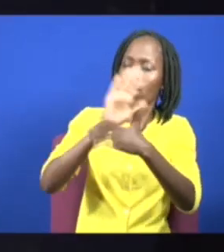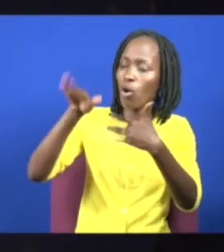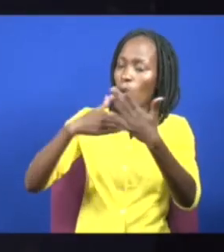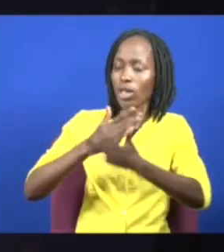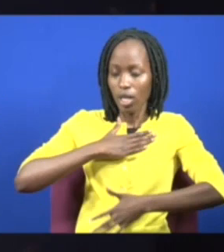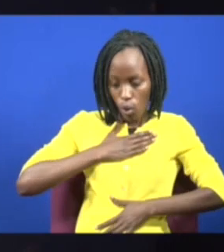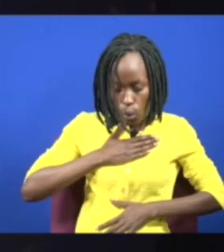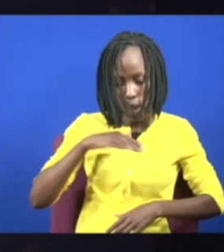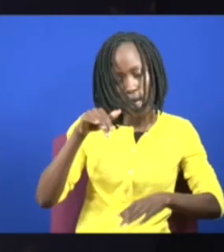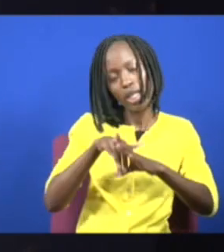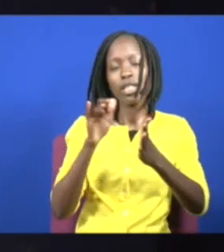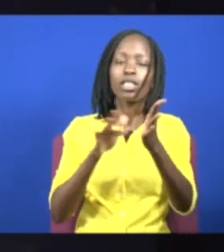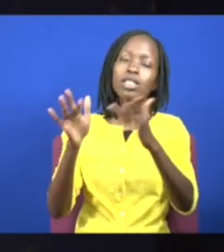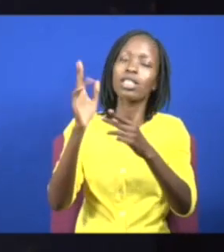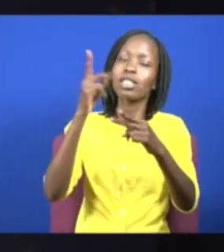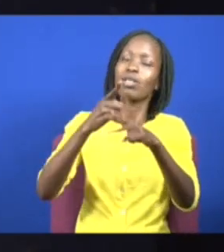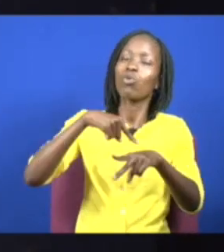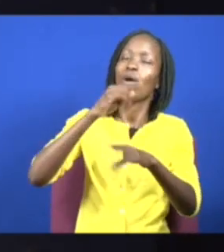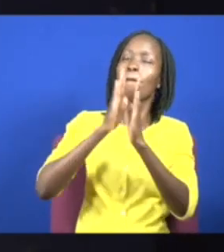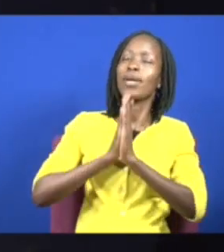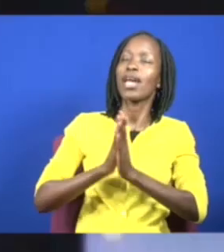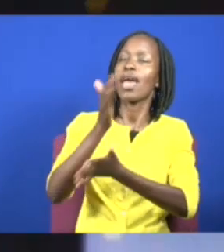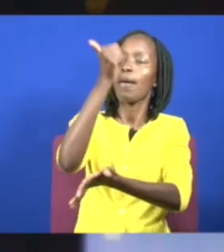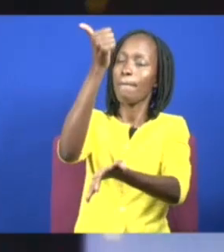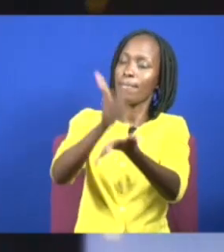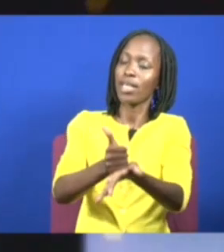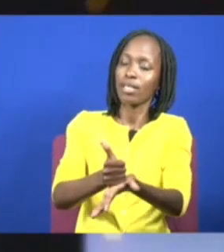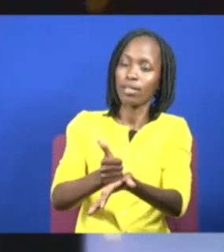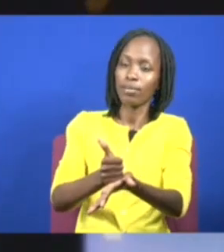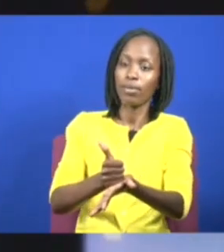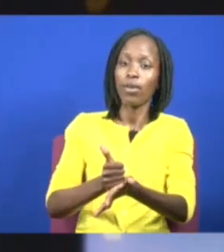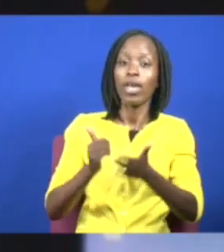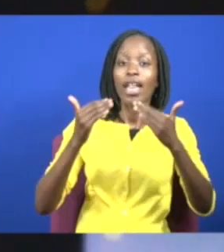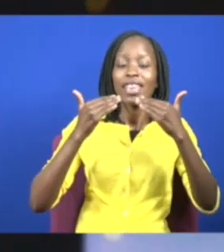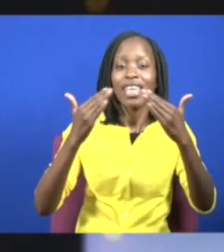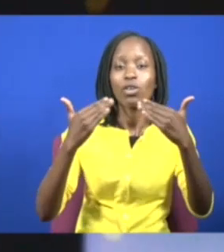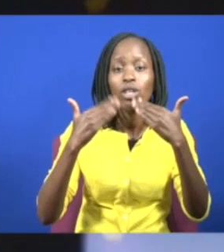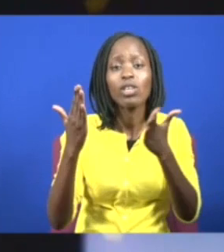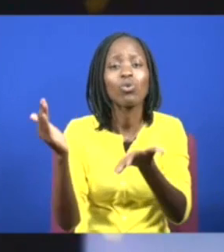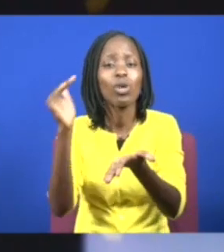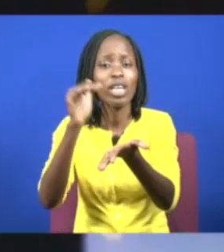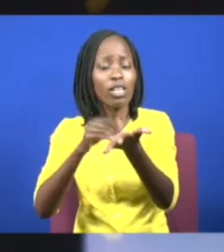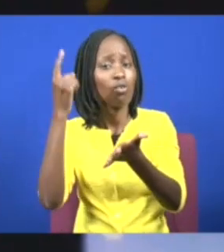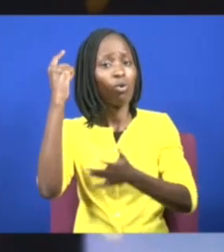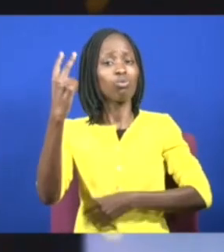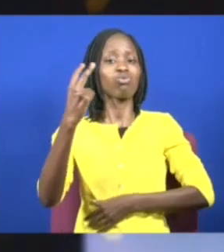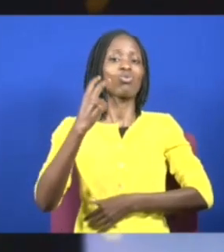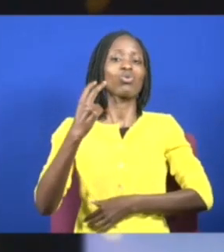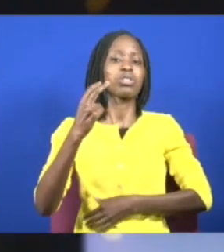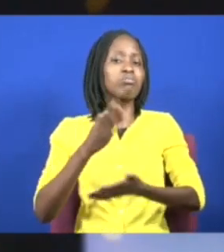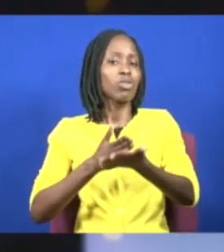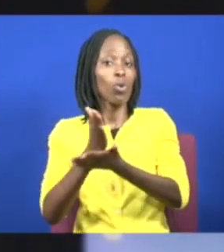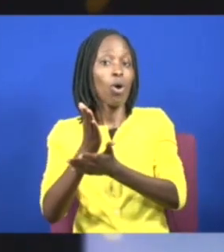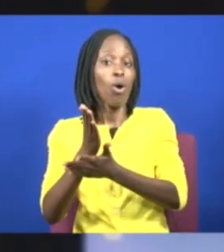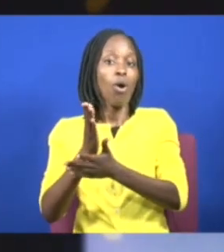give you all the honor. In Jesus' name we pray. Amen. And thank you once more time for tuning in